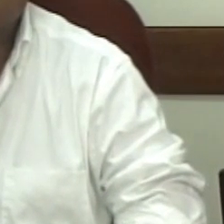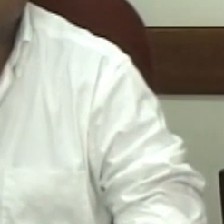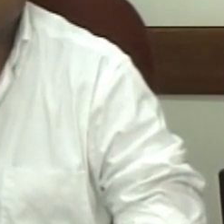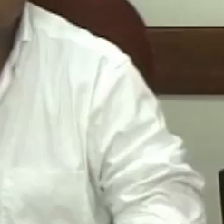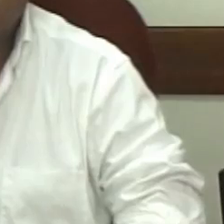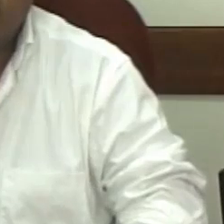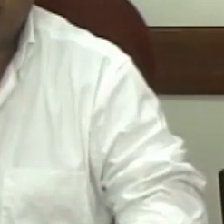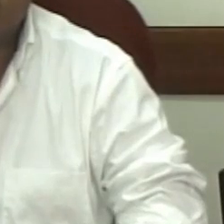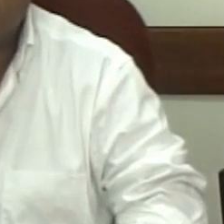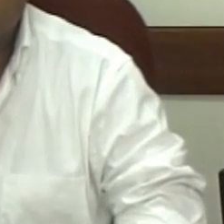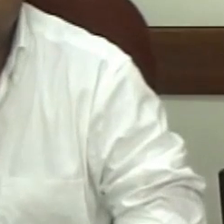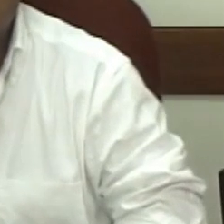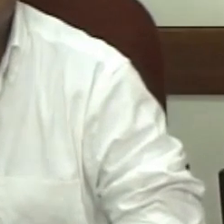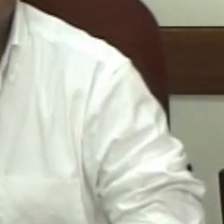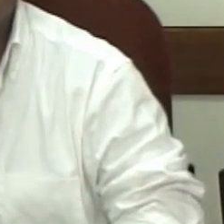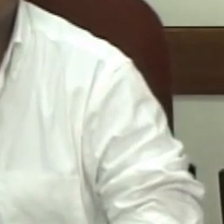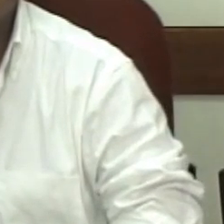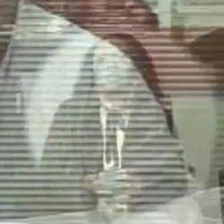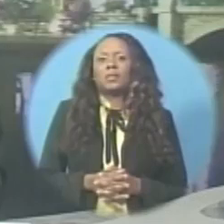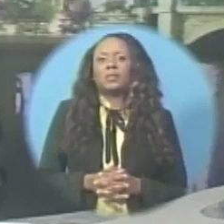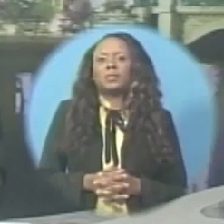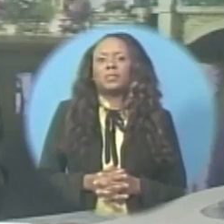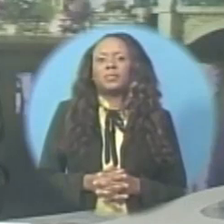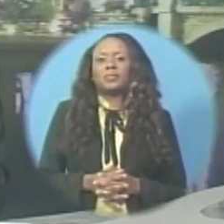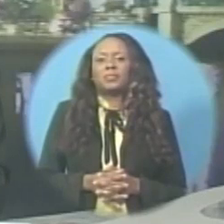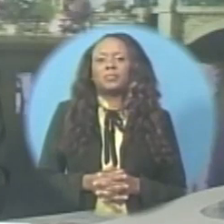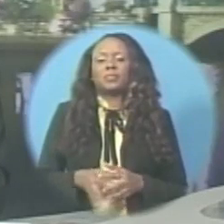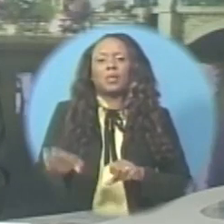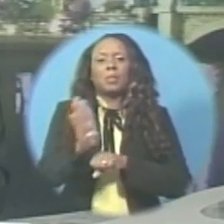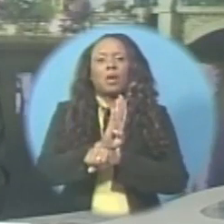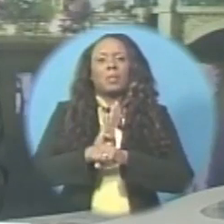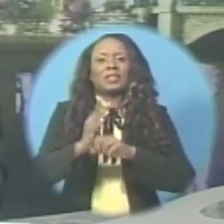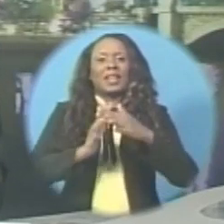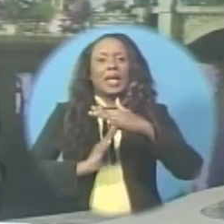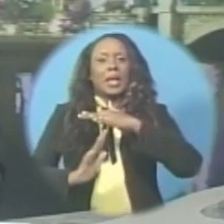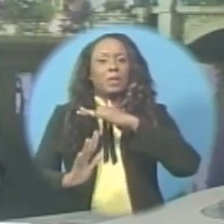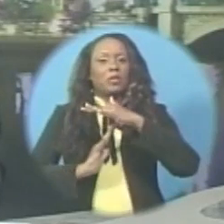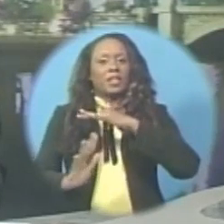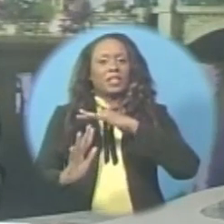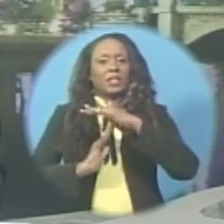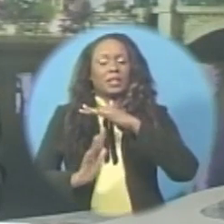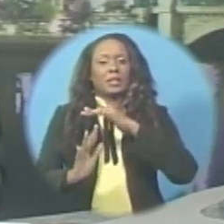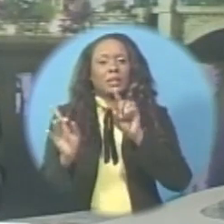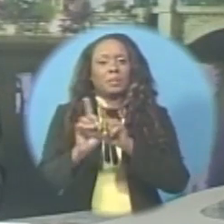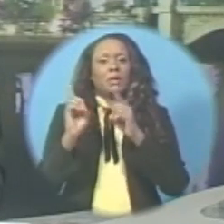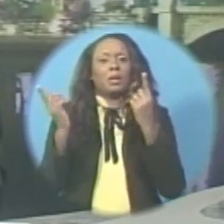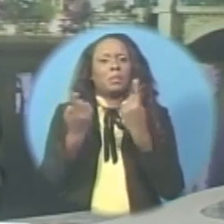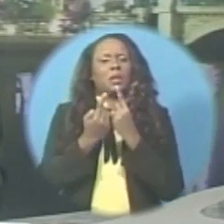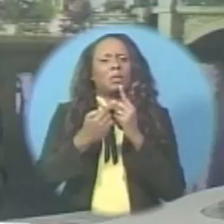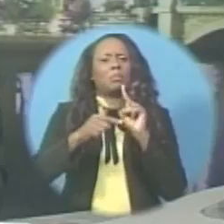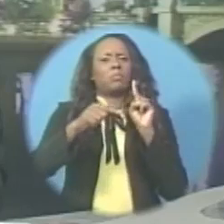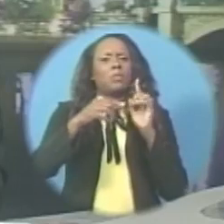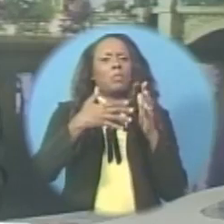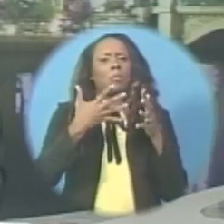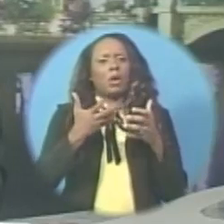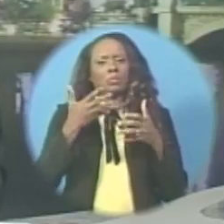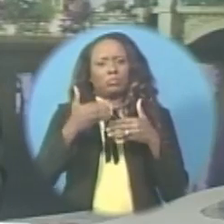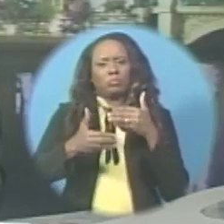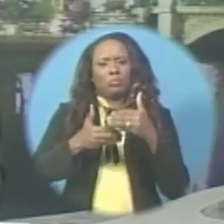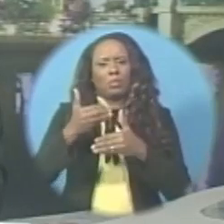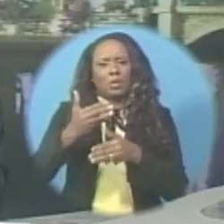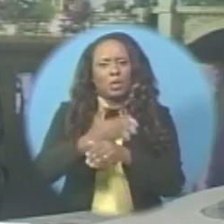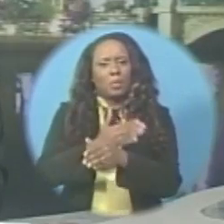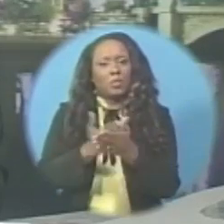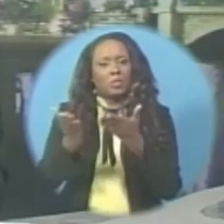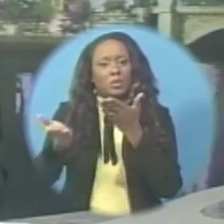to keep on its upward trajectory. Barbados Immigration Department is taking positive steps to improve their